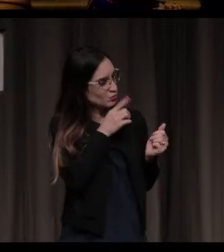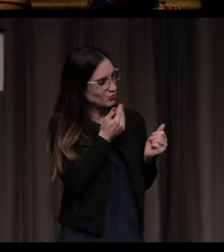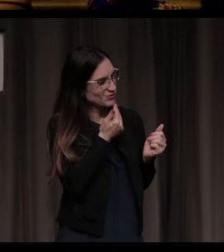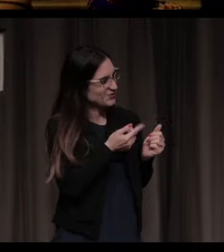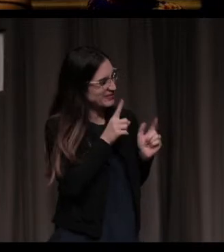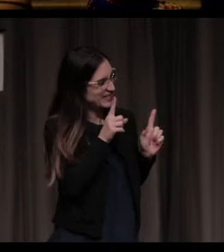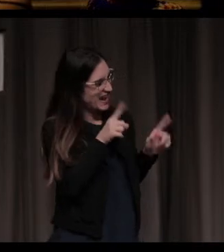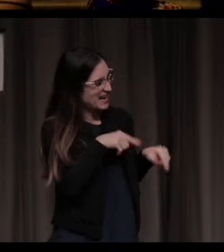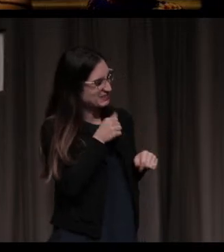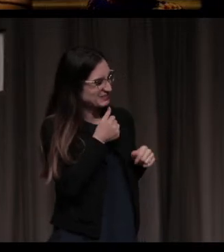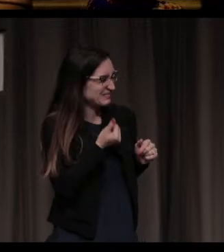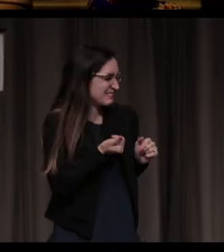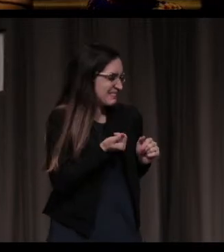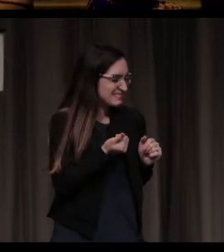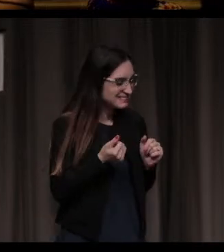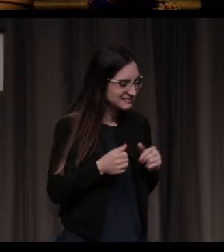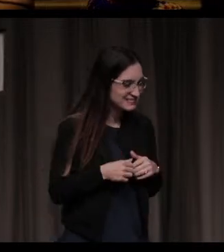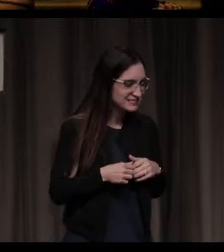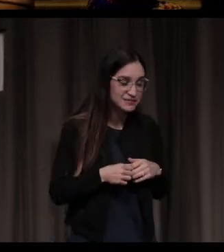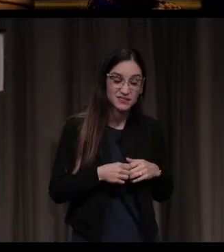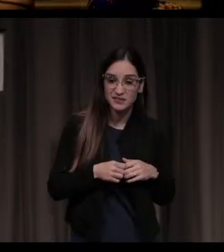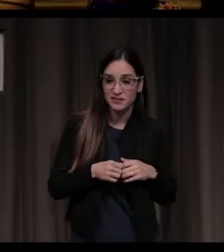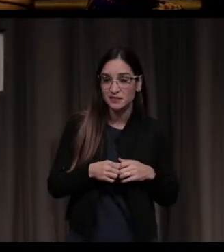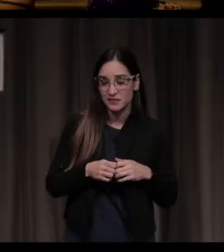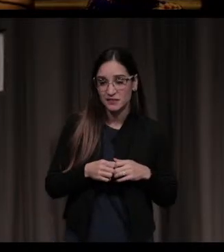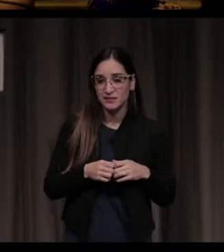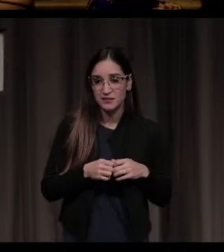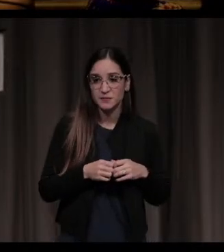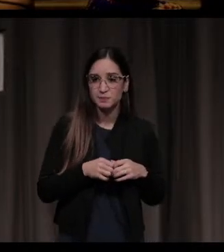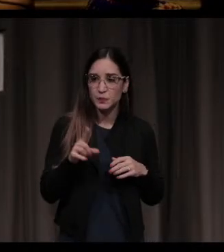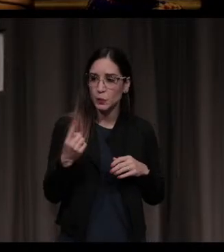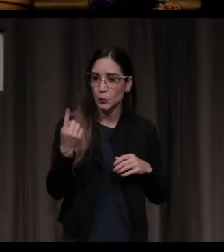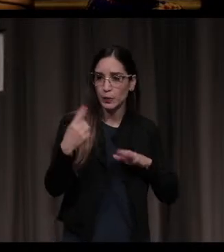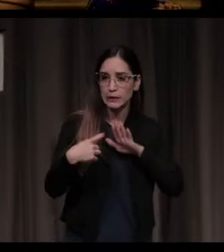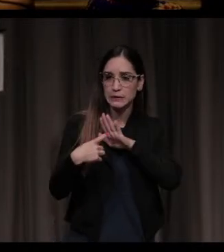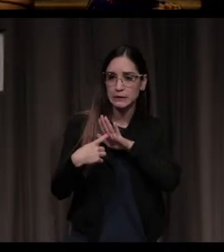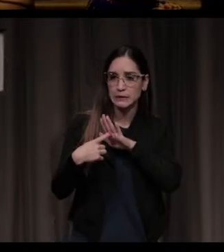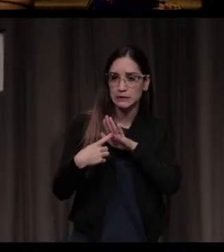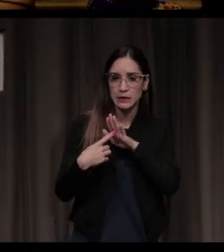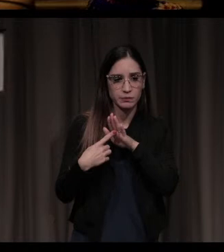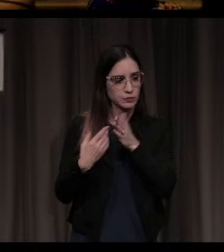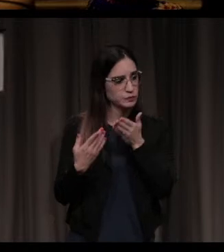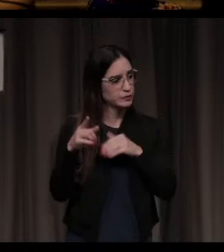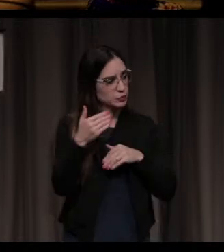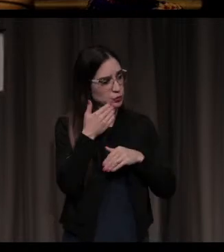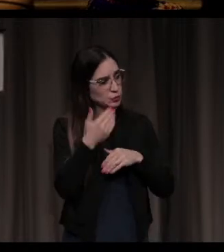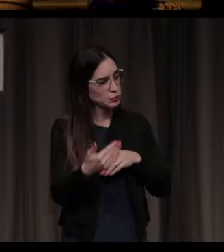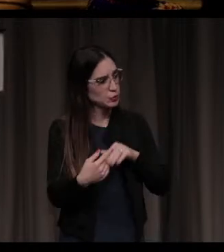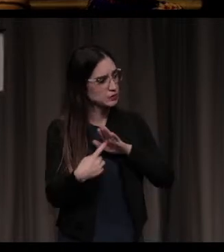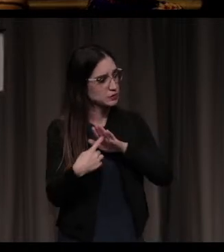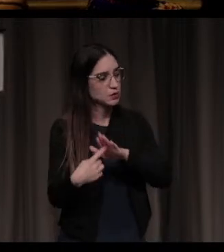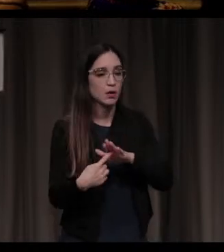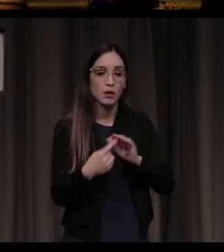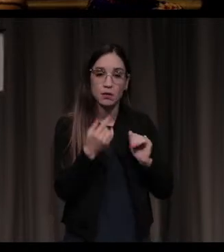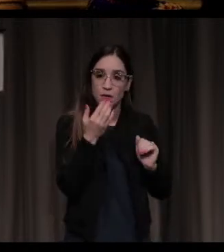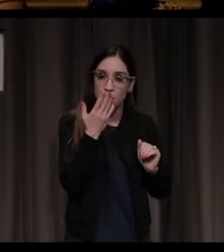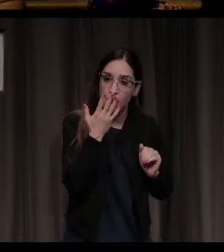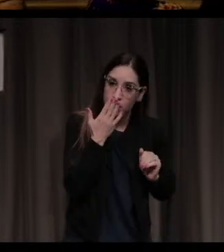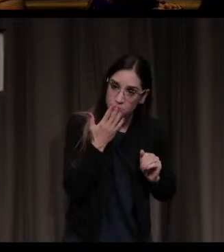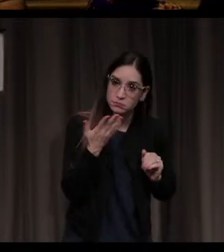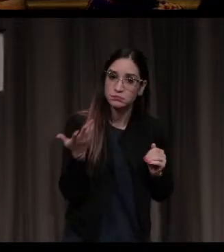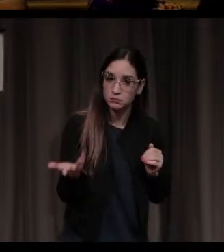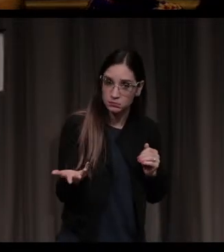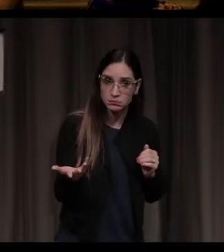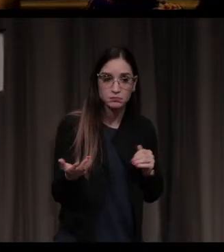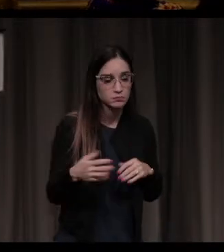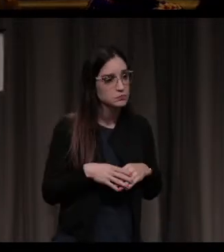it. I think I do have an example that maybe you can expand upon. The colors, right? Well, when